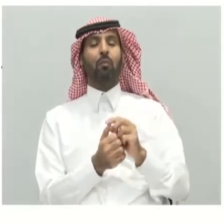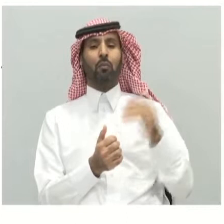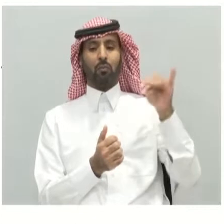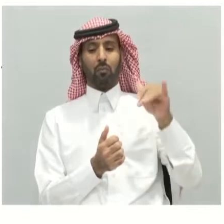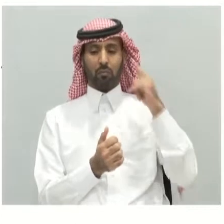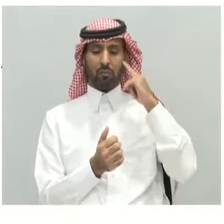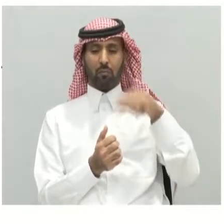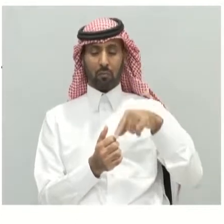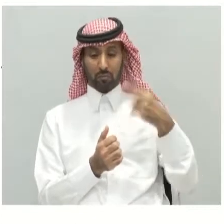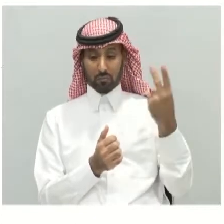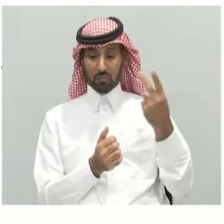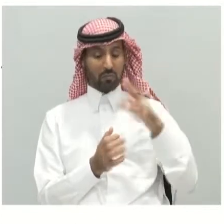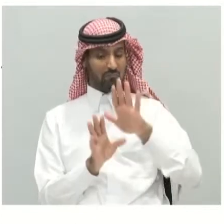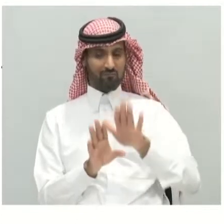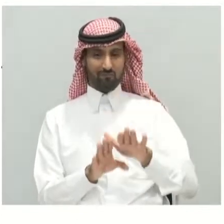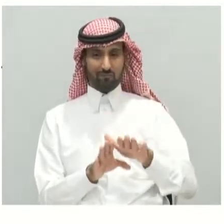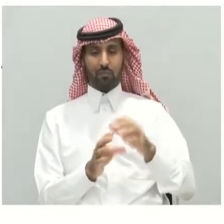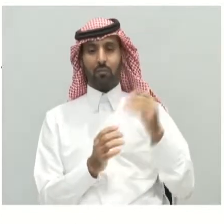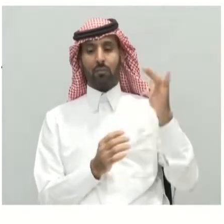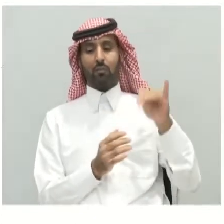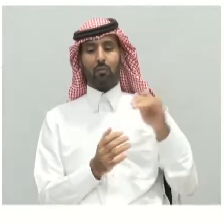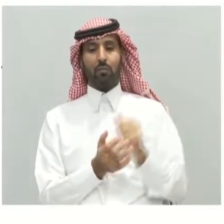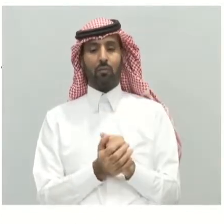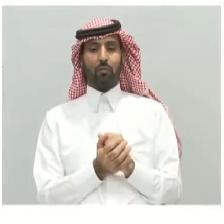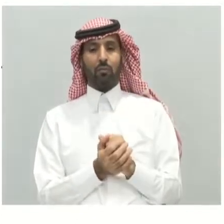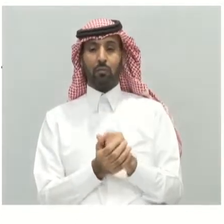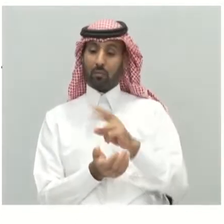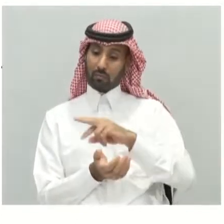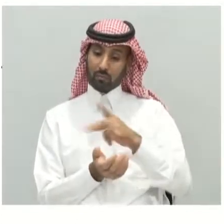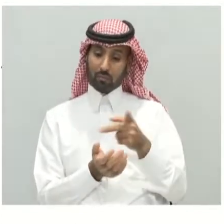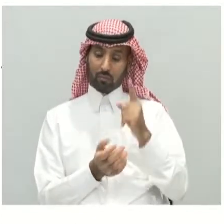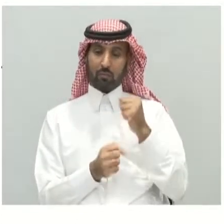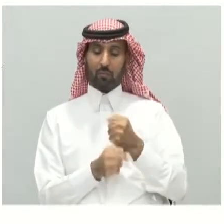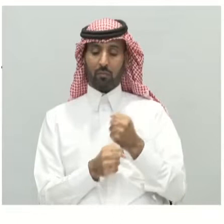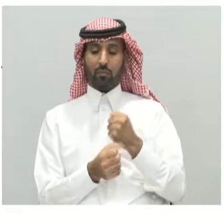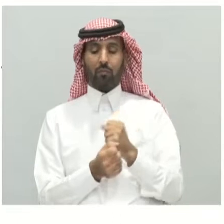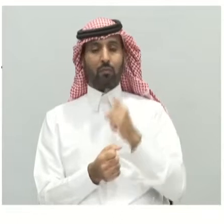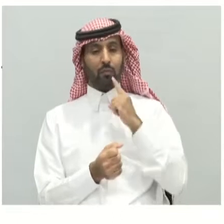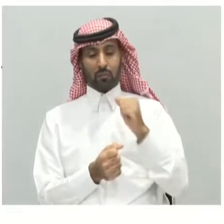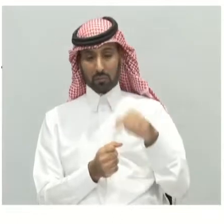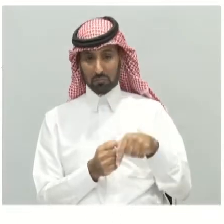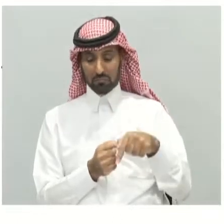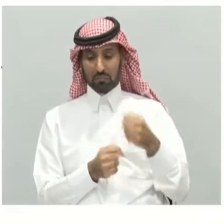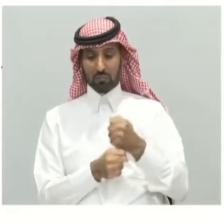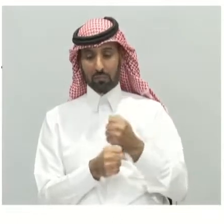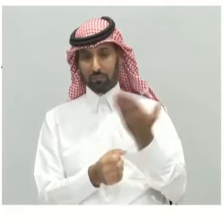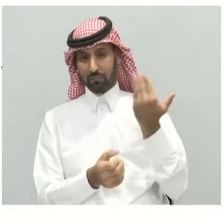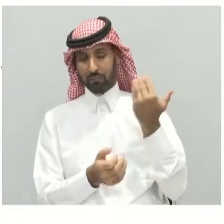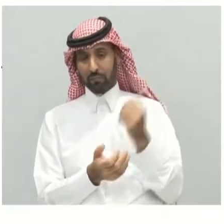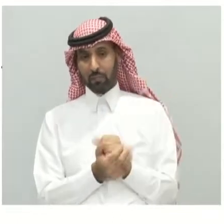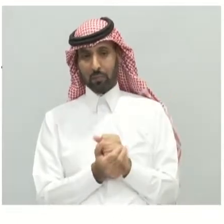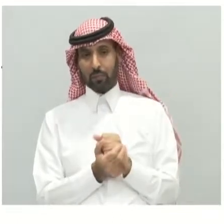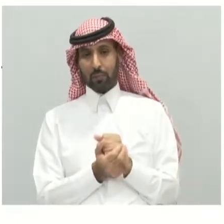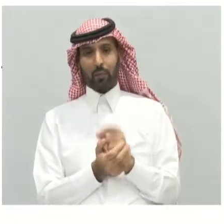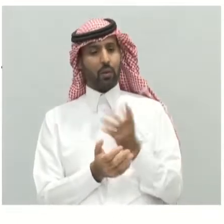remove the Y. Pay attention when you change the verb from the present to the past.